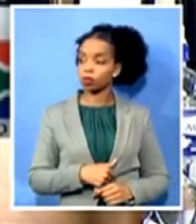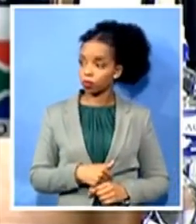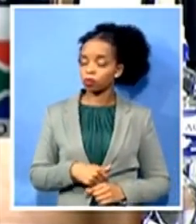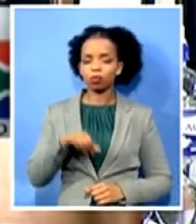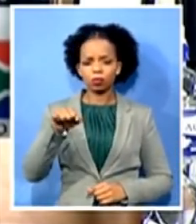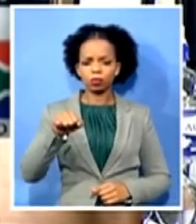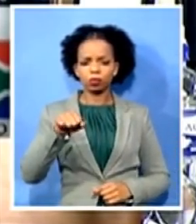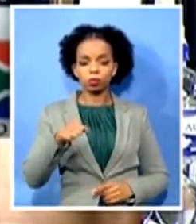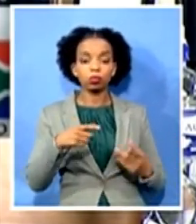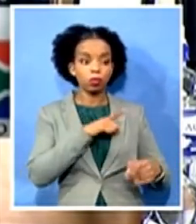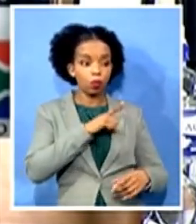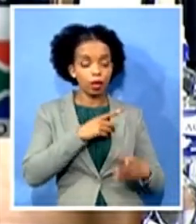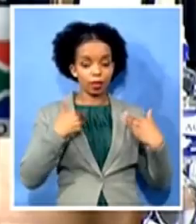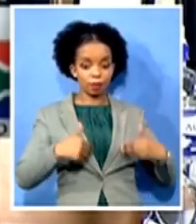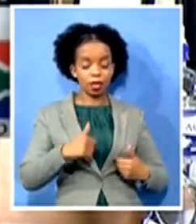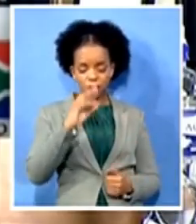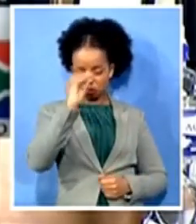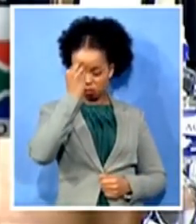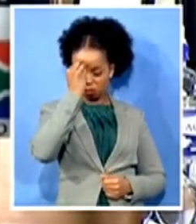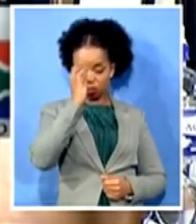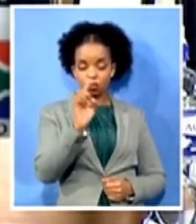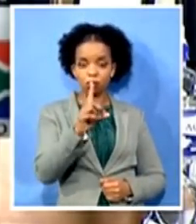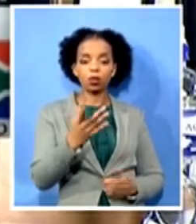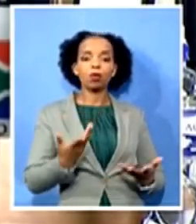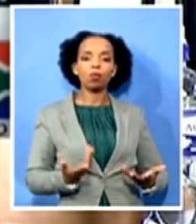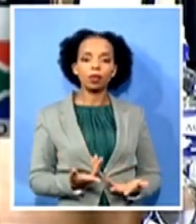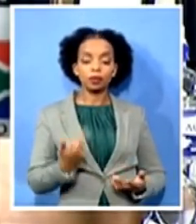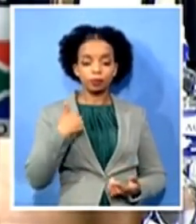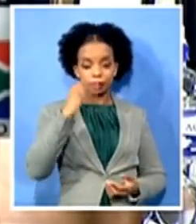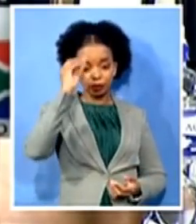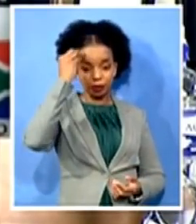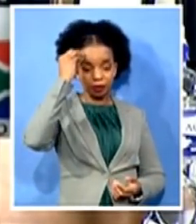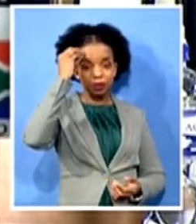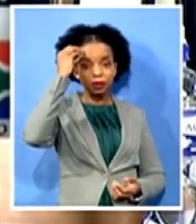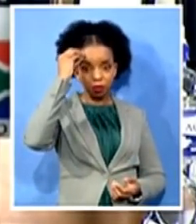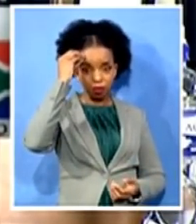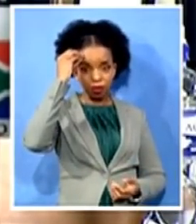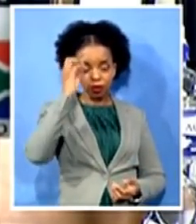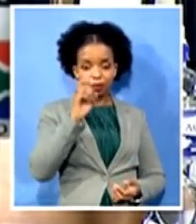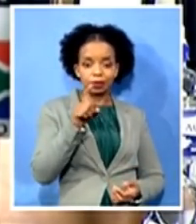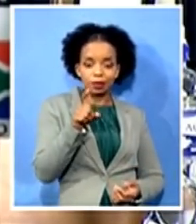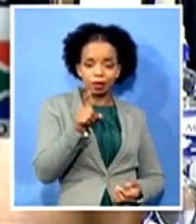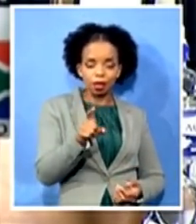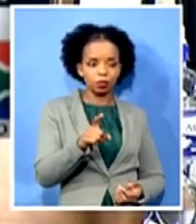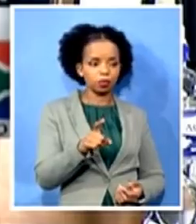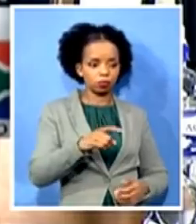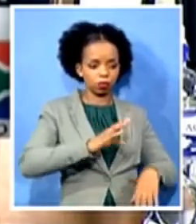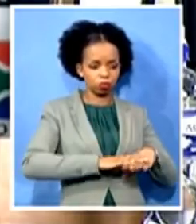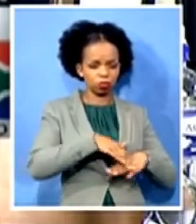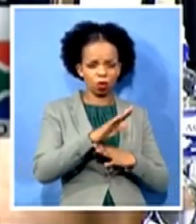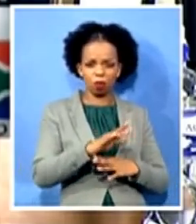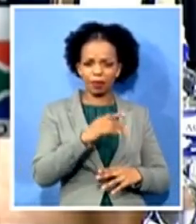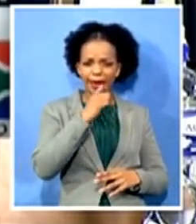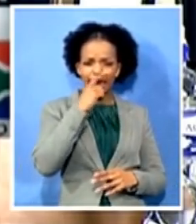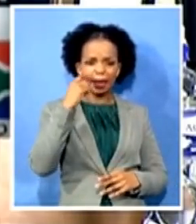not that much in the names of the people appearing